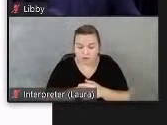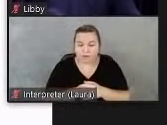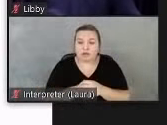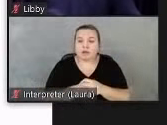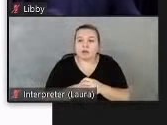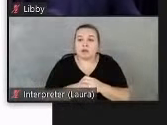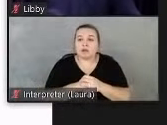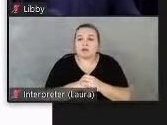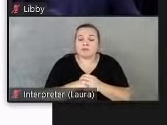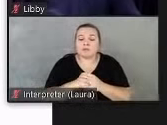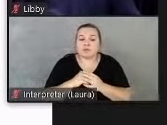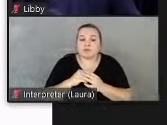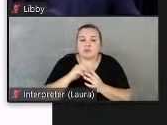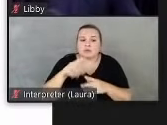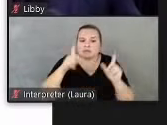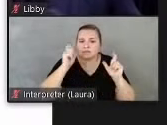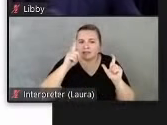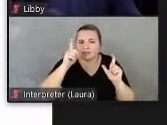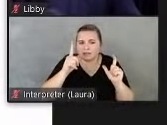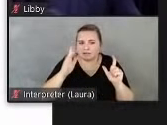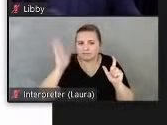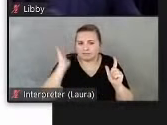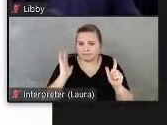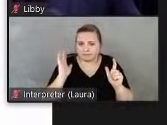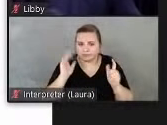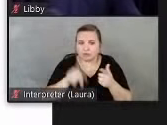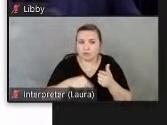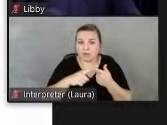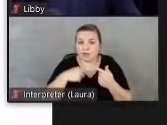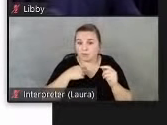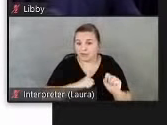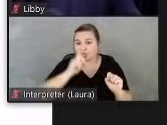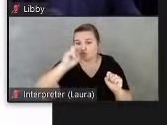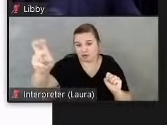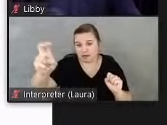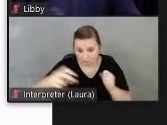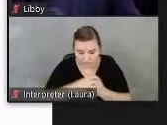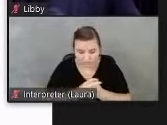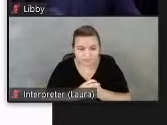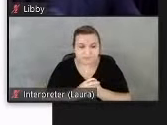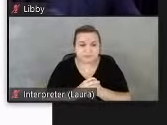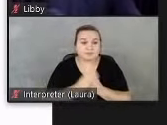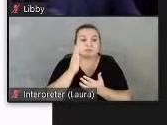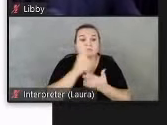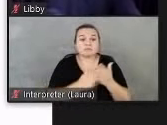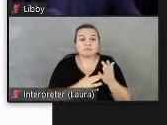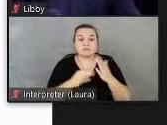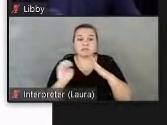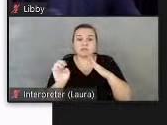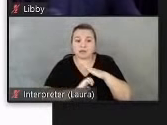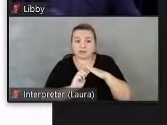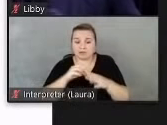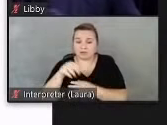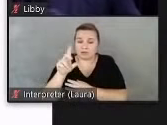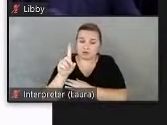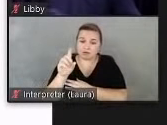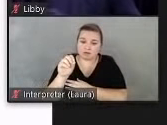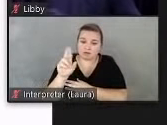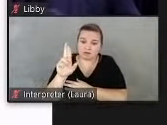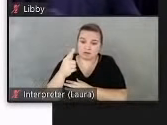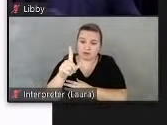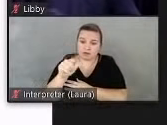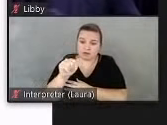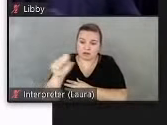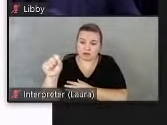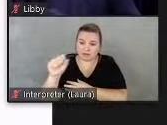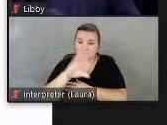This was taken in January in the old days when we used to be able to travel. Summit View Elementary is in Douglas County, Colorado, which is the county immediately